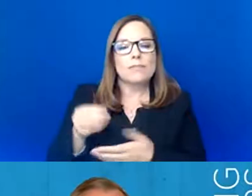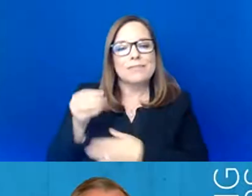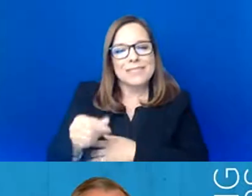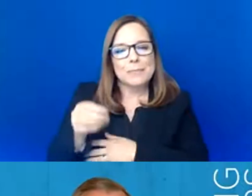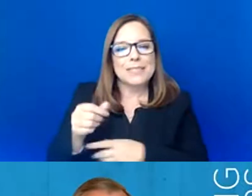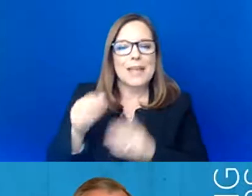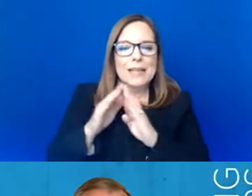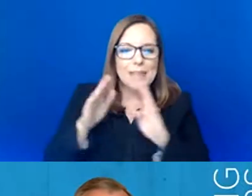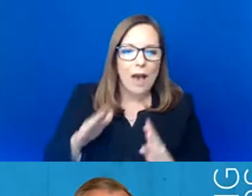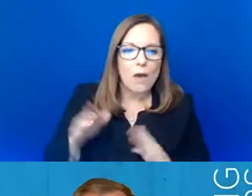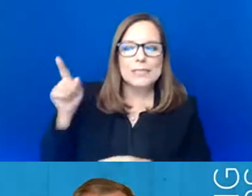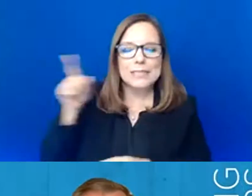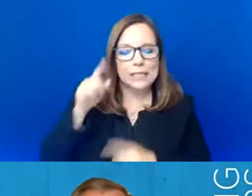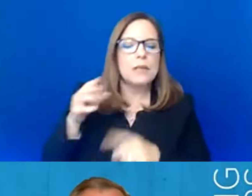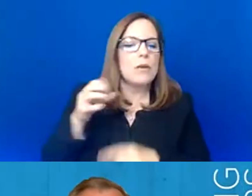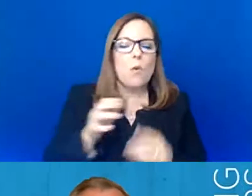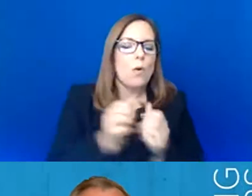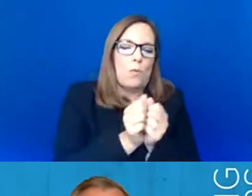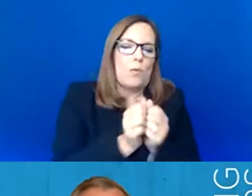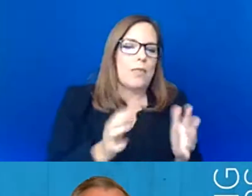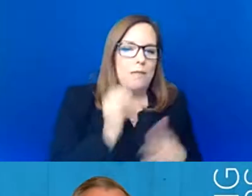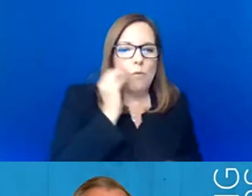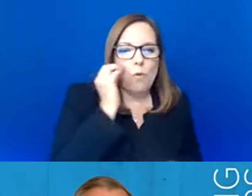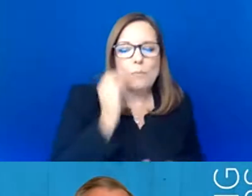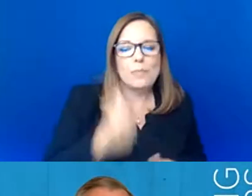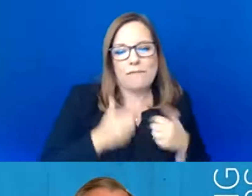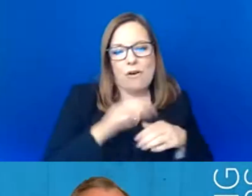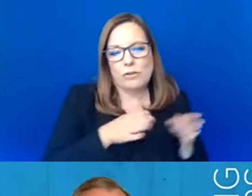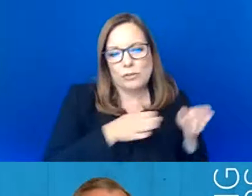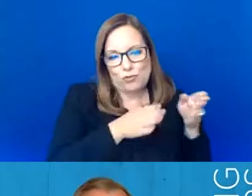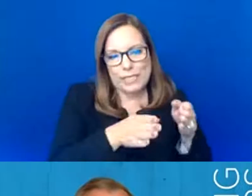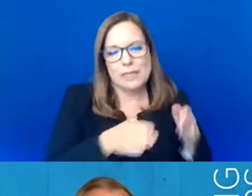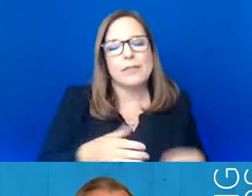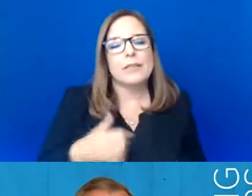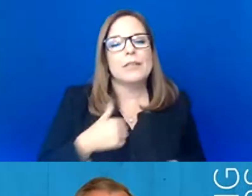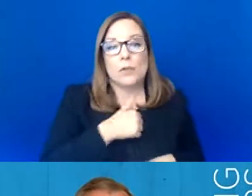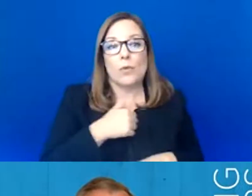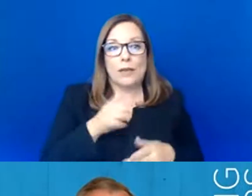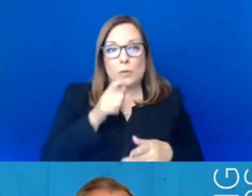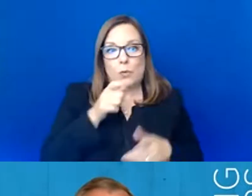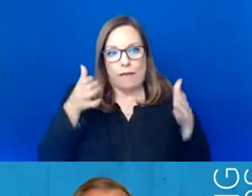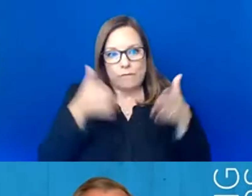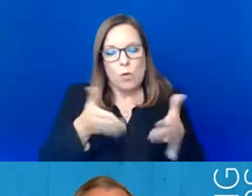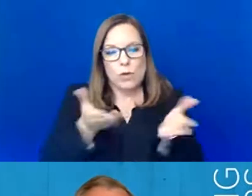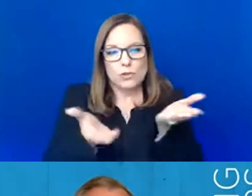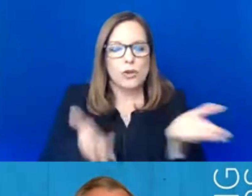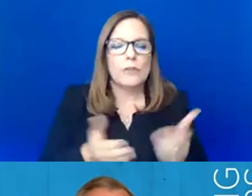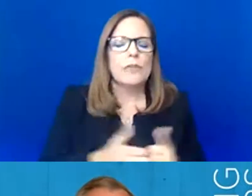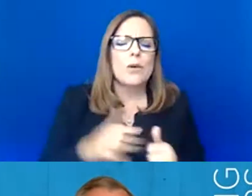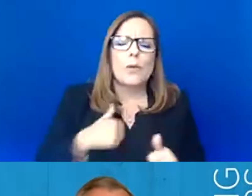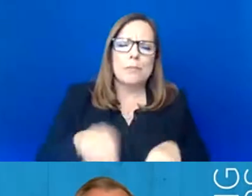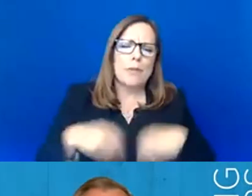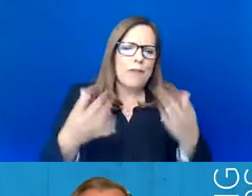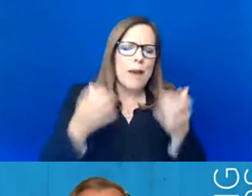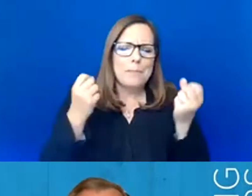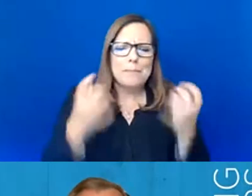many are homeless and living on the streets. We provide an array of services. Meals, of course,